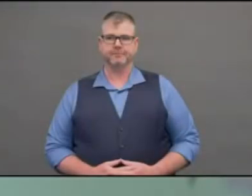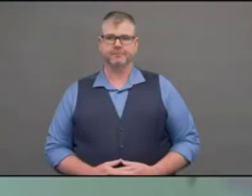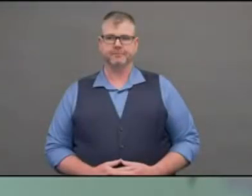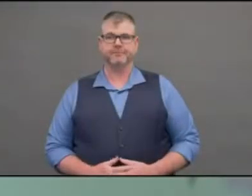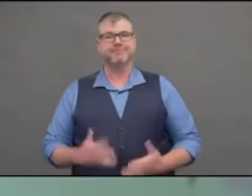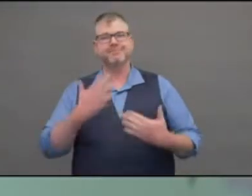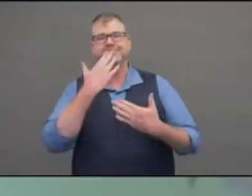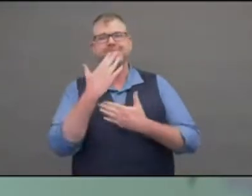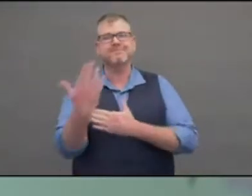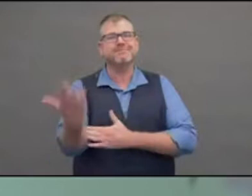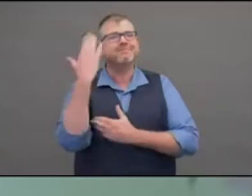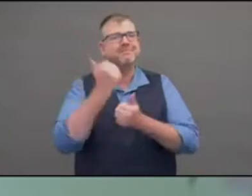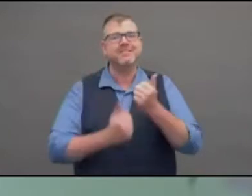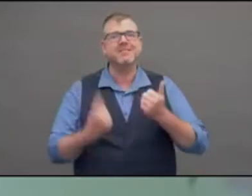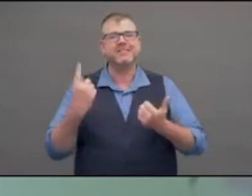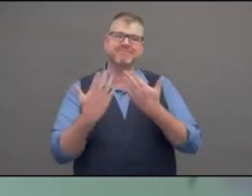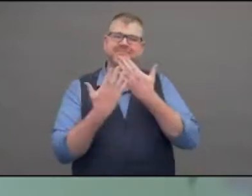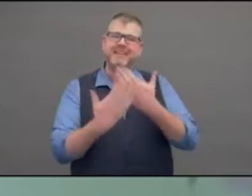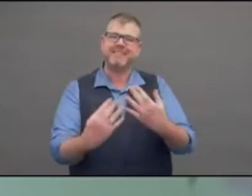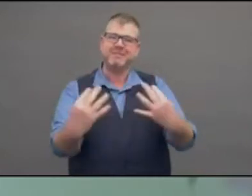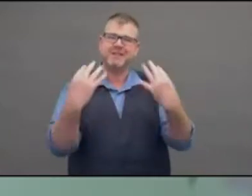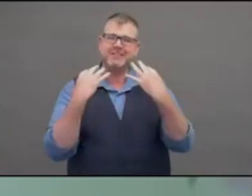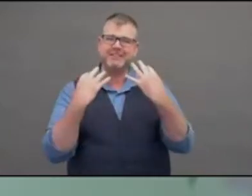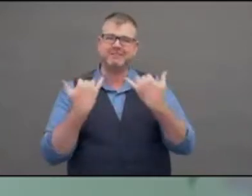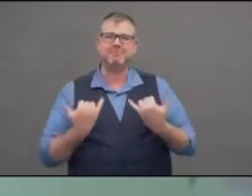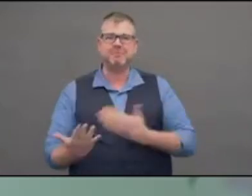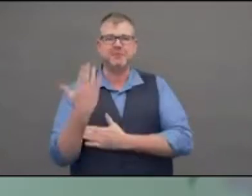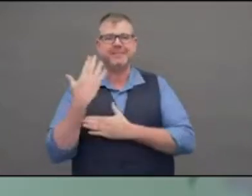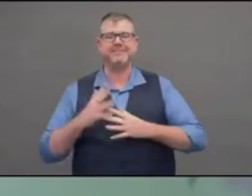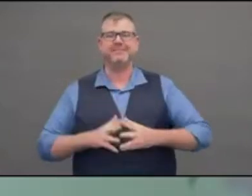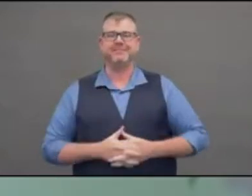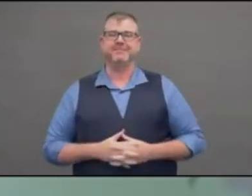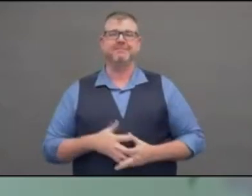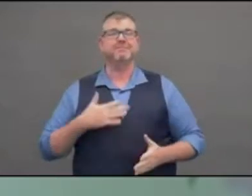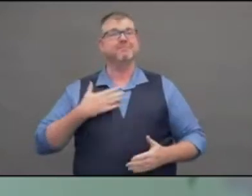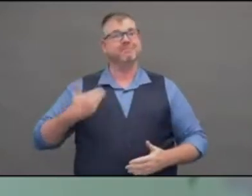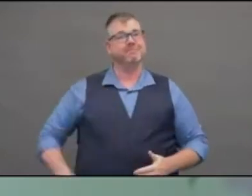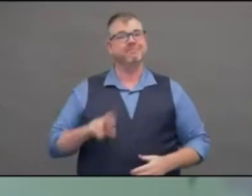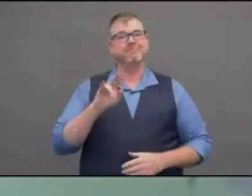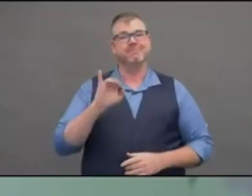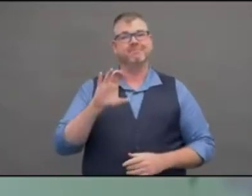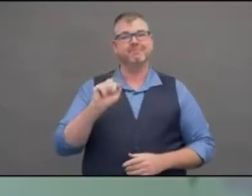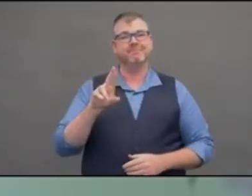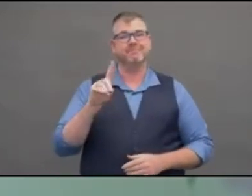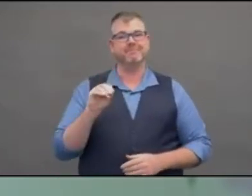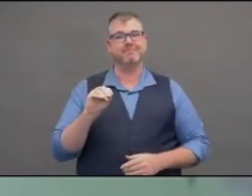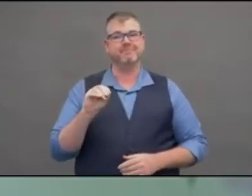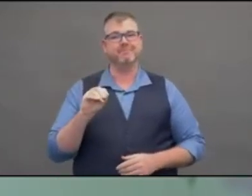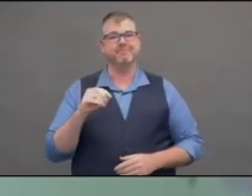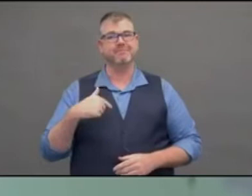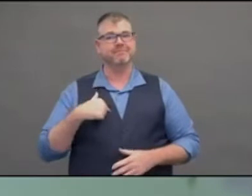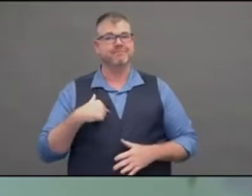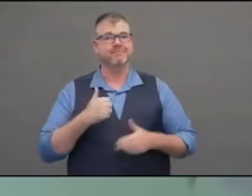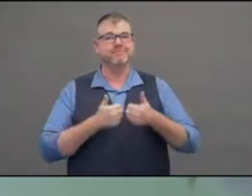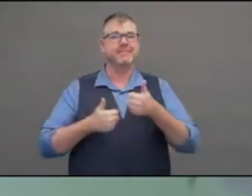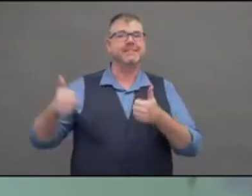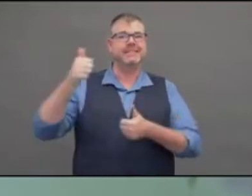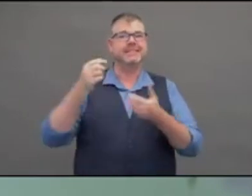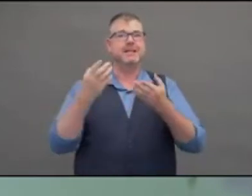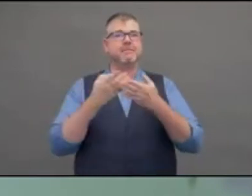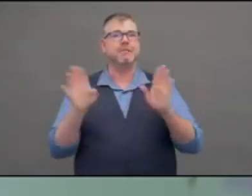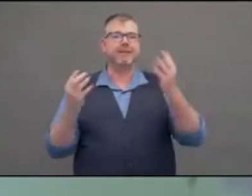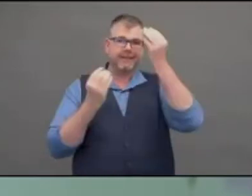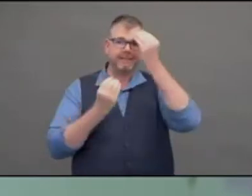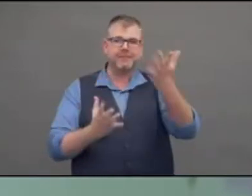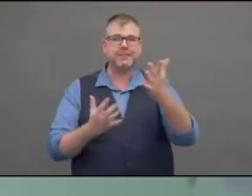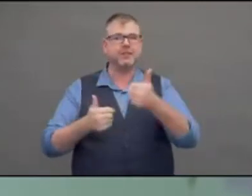Good morning, everyone. Thank you for tuning in this morning. My name is Ricardo Romero Morales, Lead Public Information Officer here in the County of